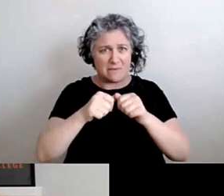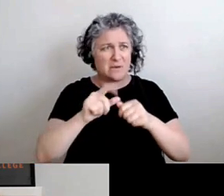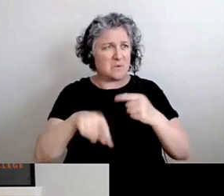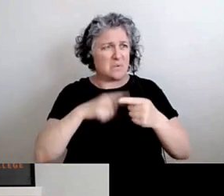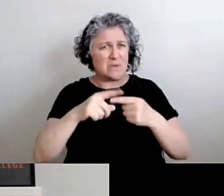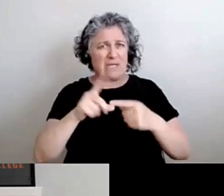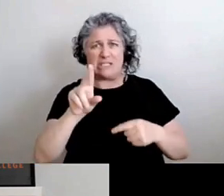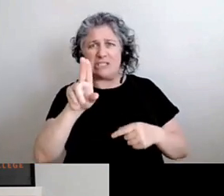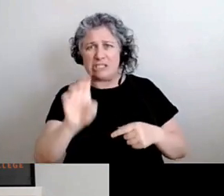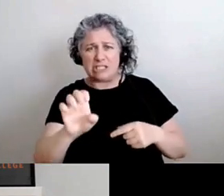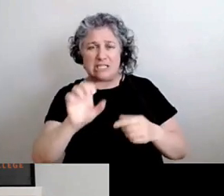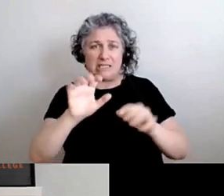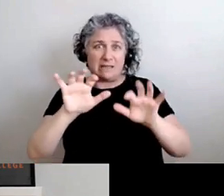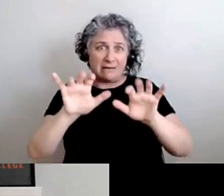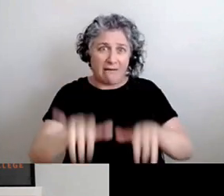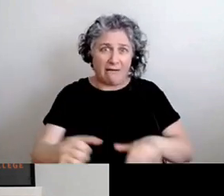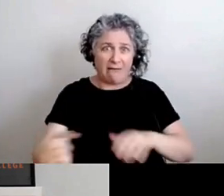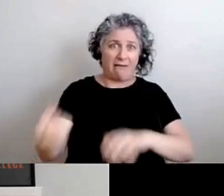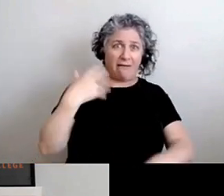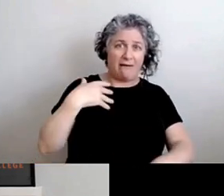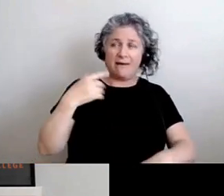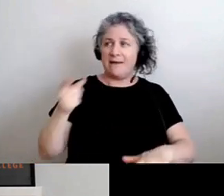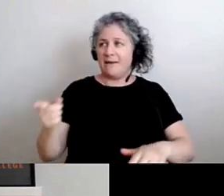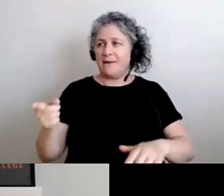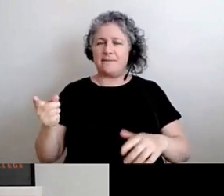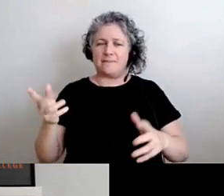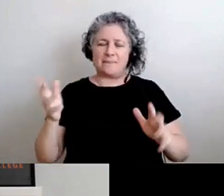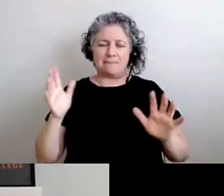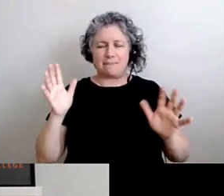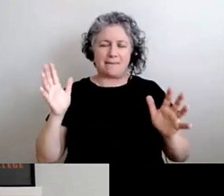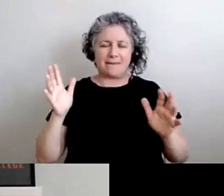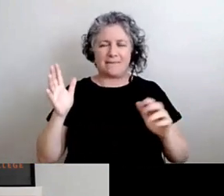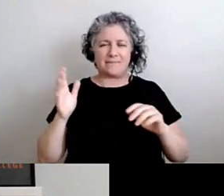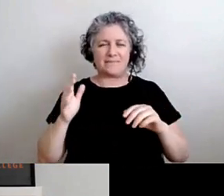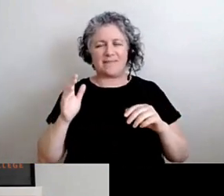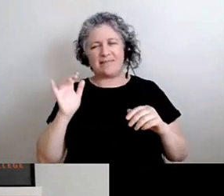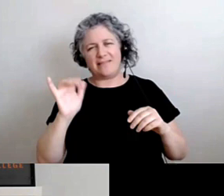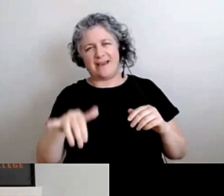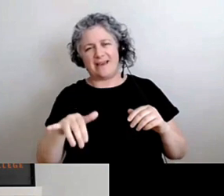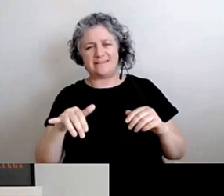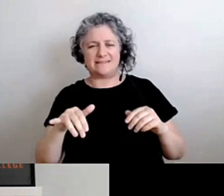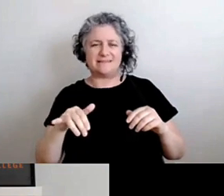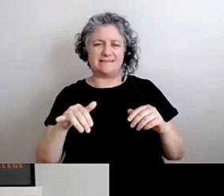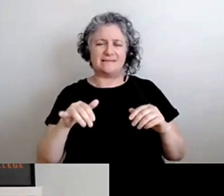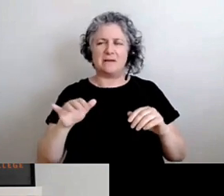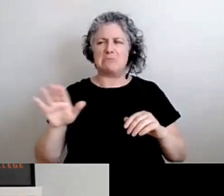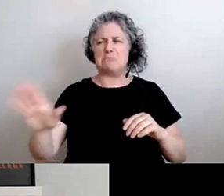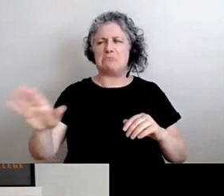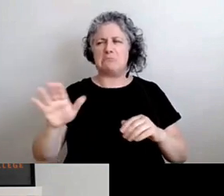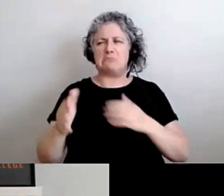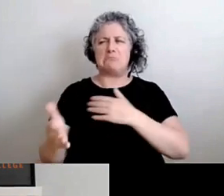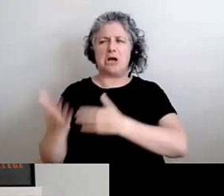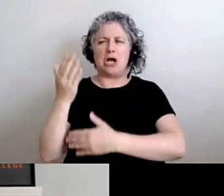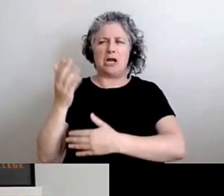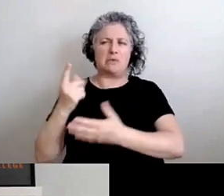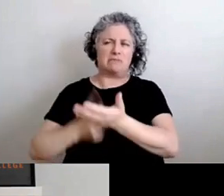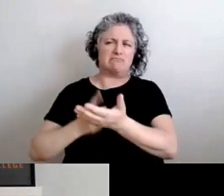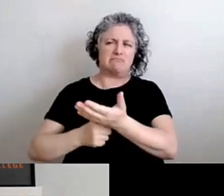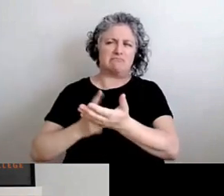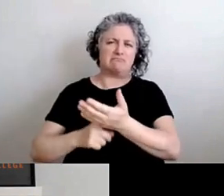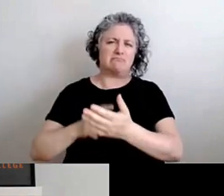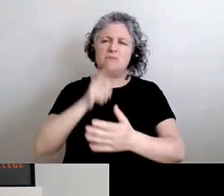is. And that stuff there is just, I'll talk to you in the morning about it. Don't worry about it until then.